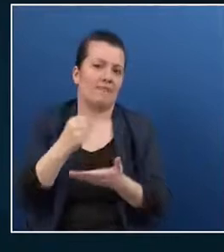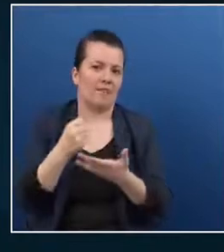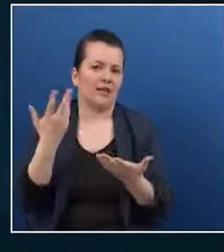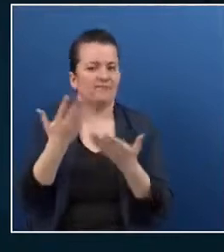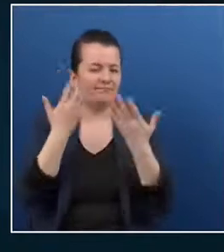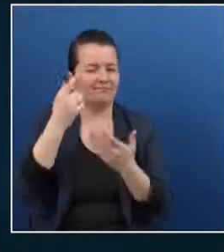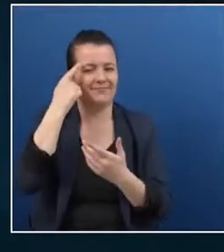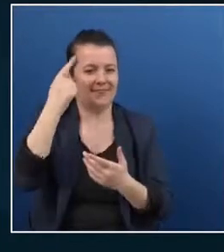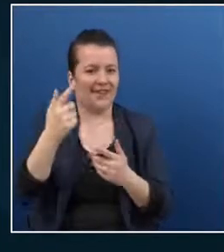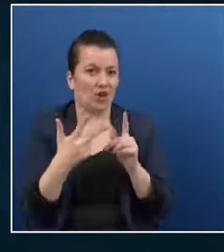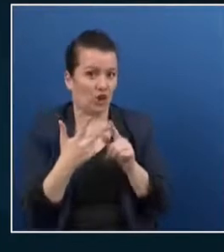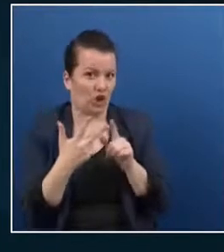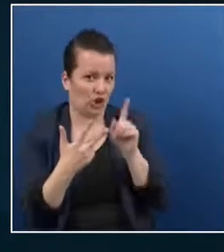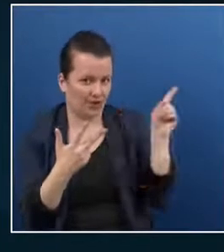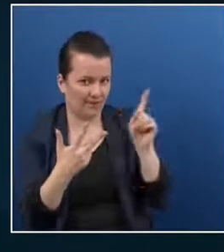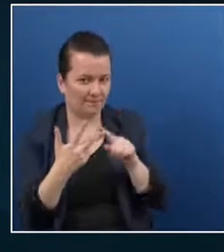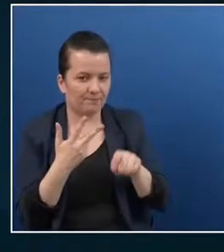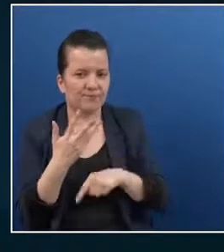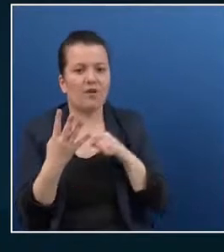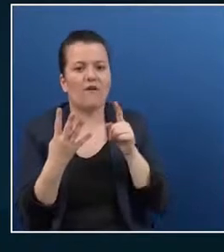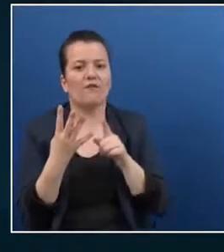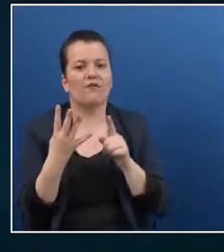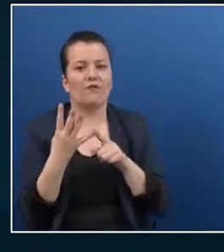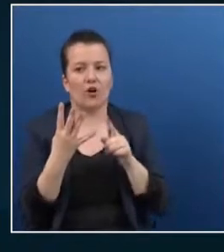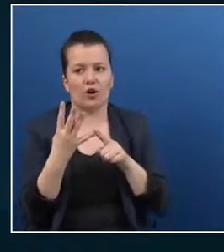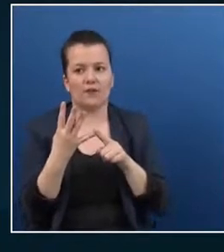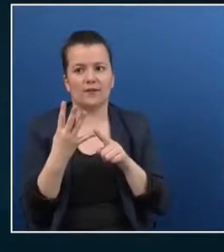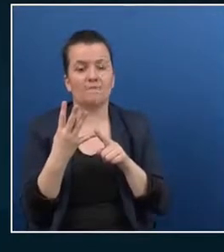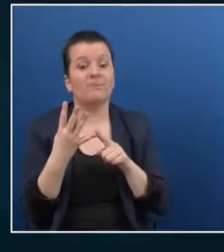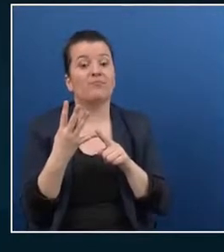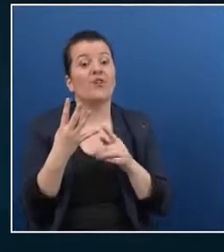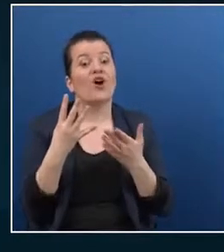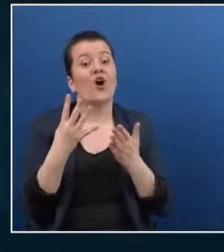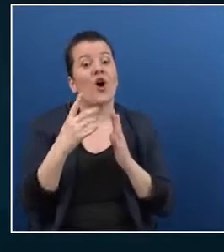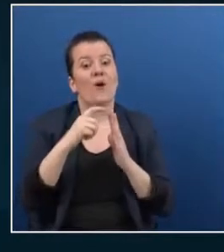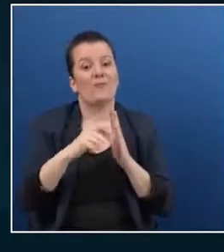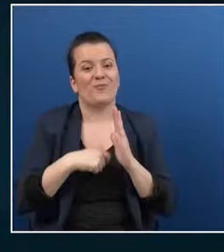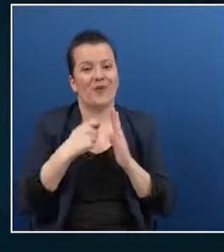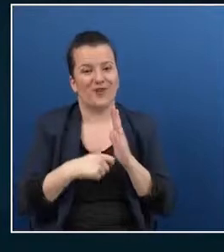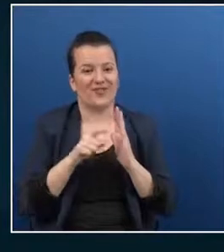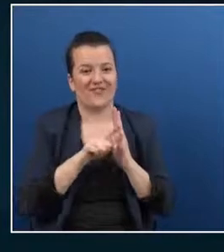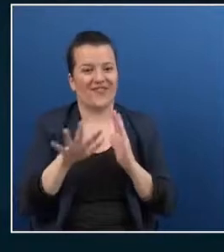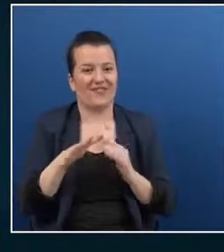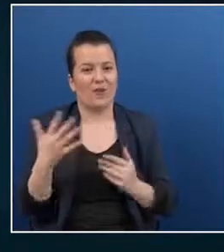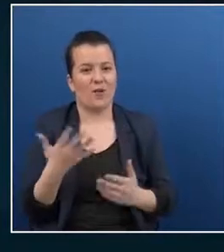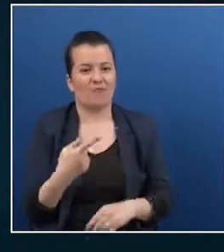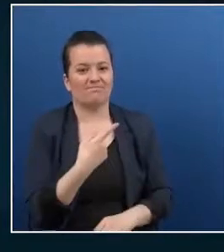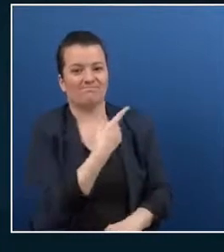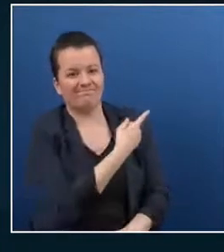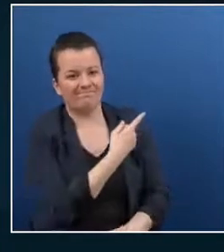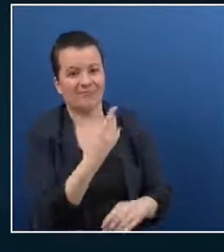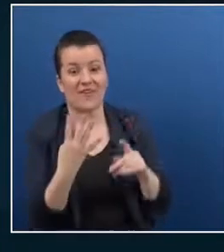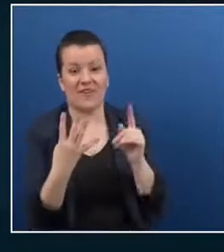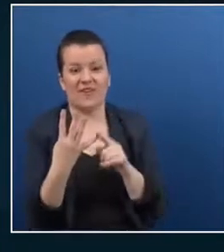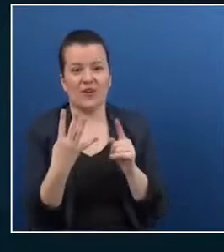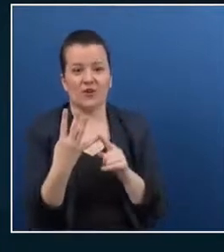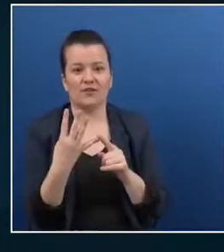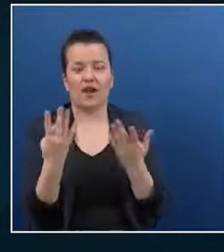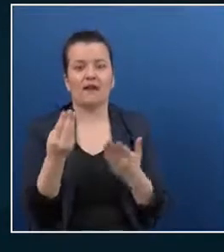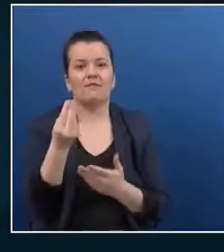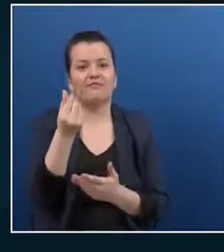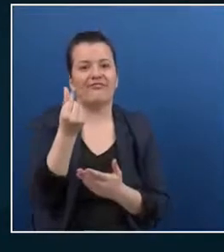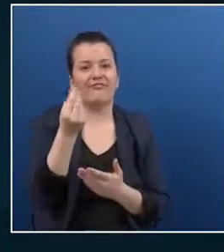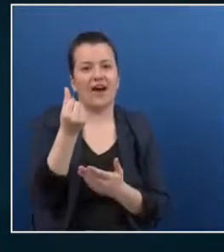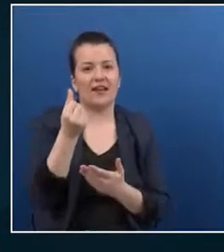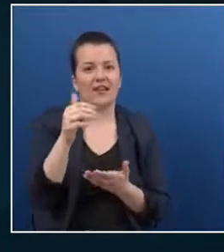Here's the original spirit of Project 15 was the pit of financial despair. So this